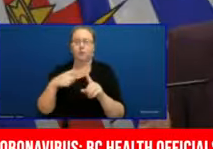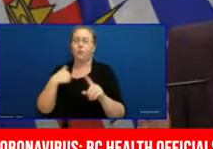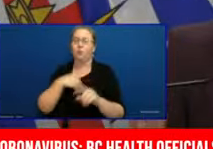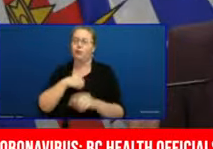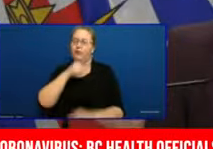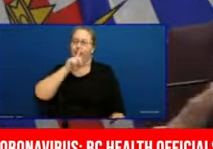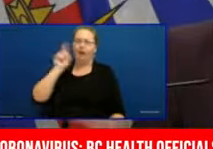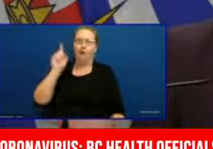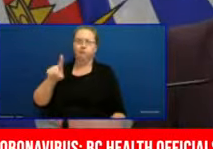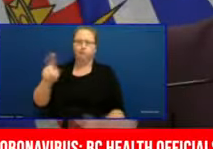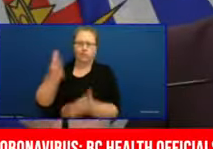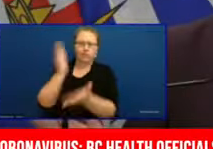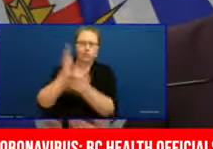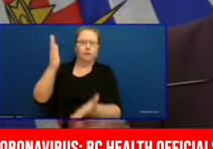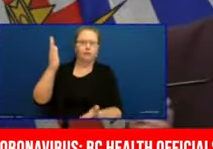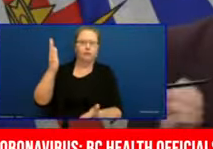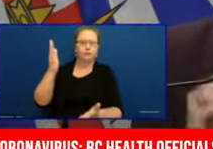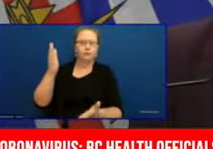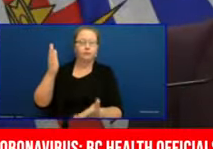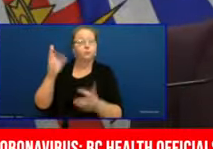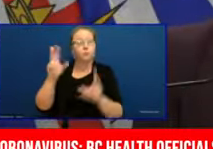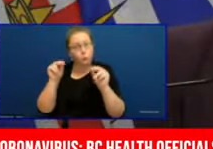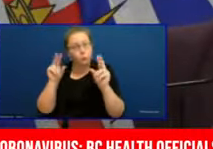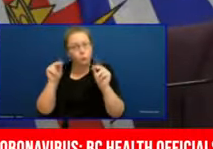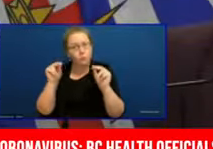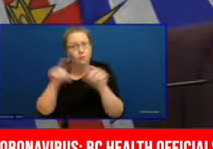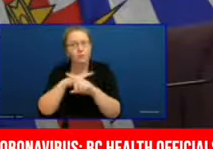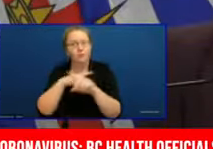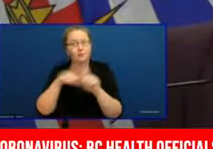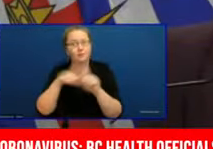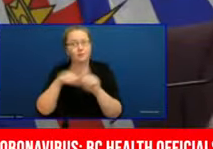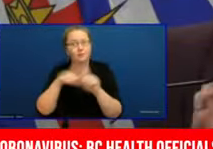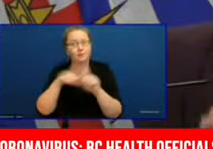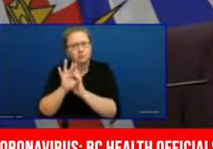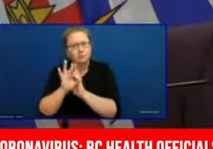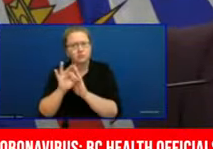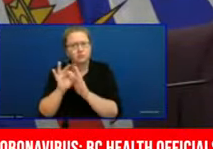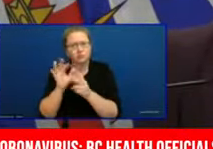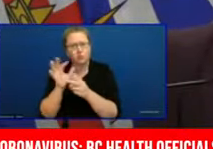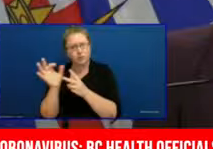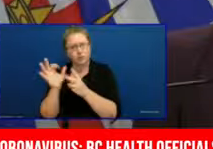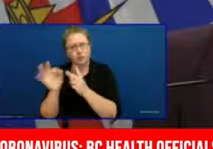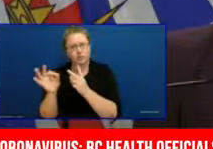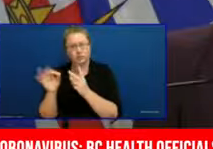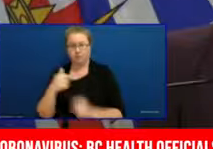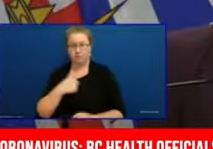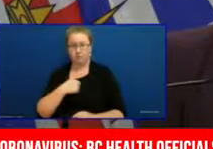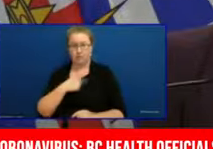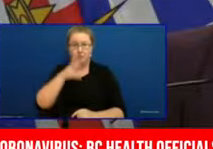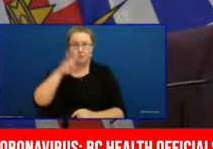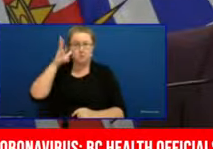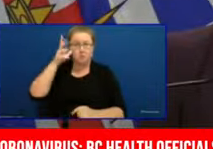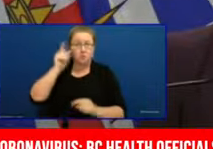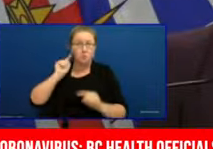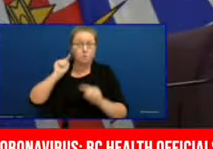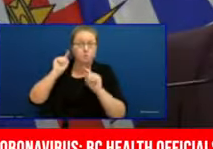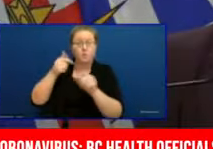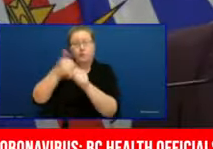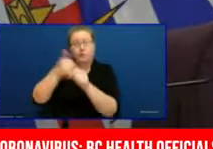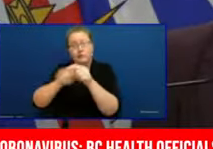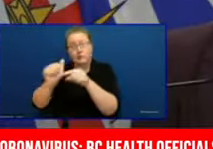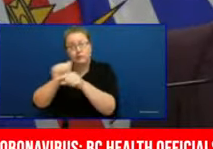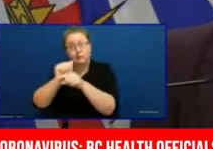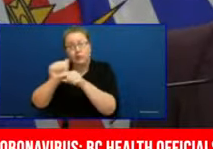the reasons why we didn't just say stop all this, but make choices right now. You don't need to be there for every